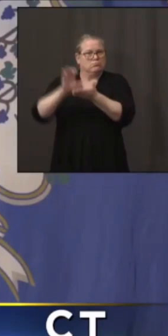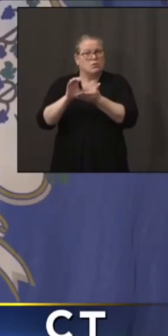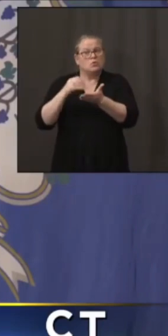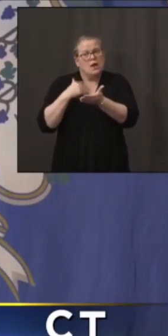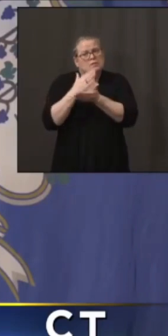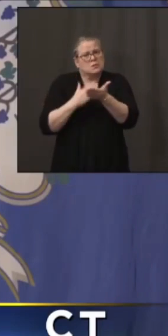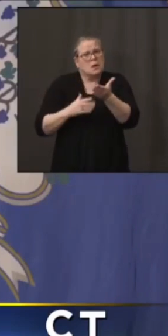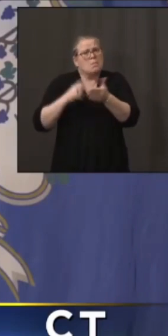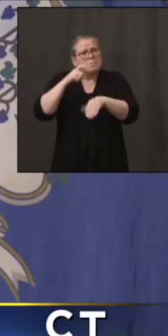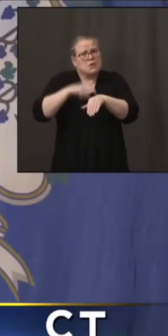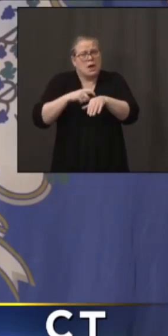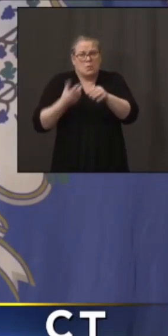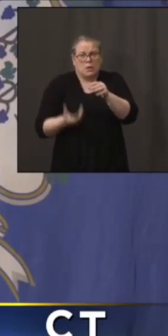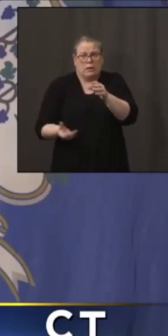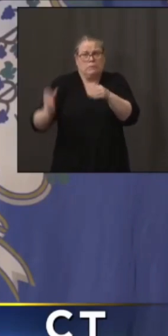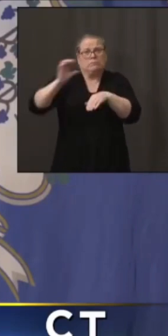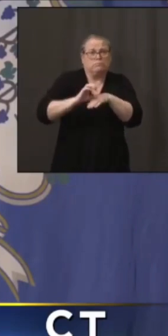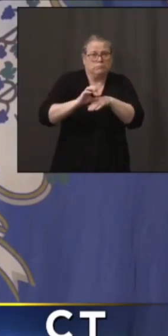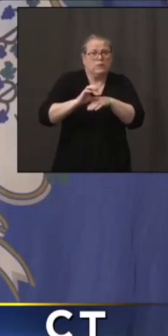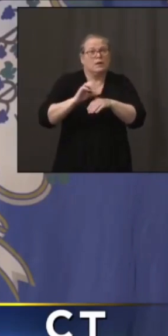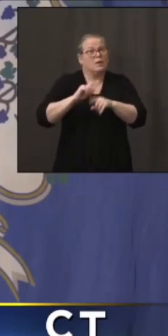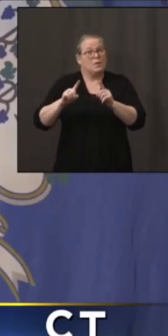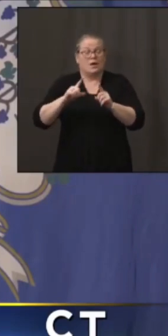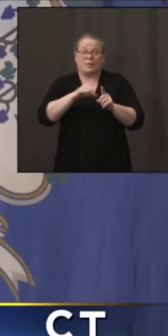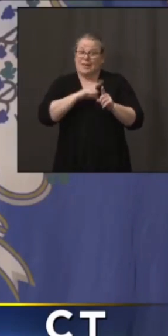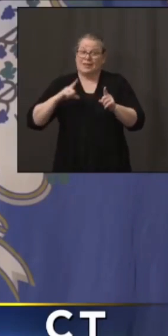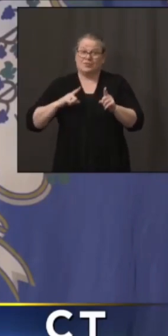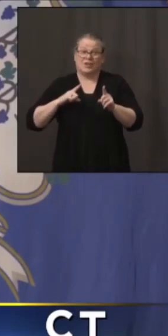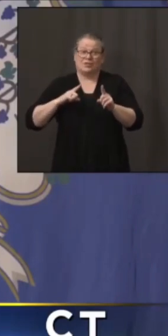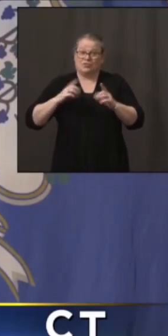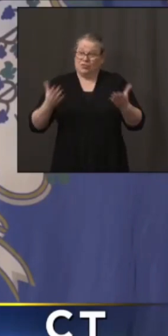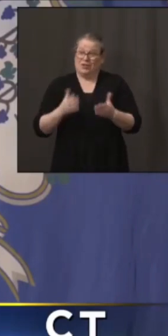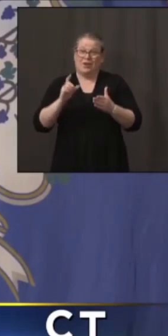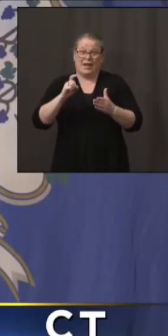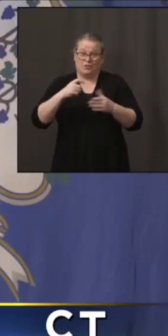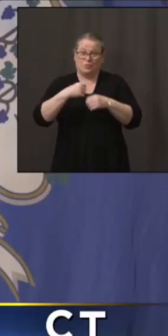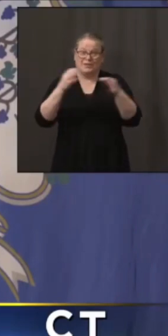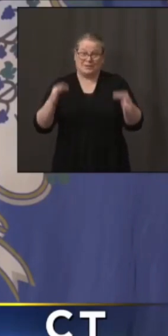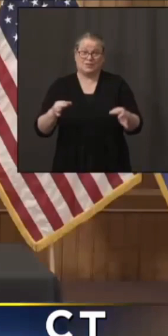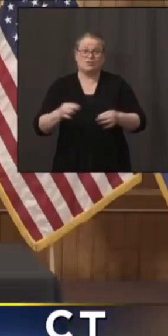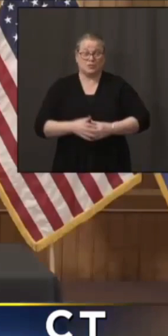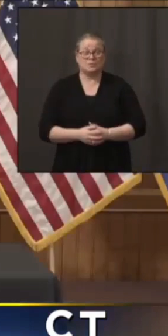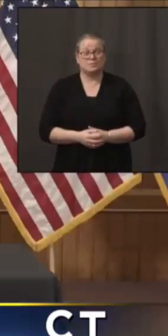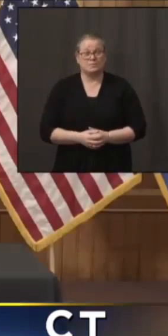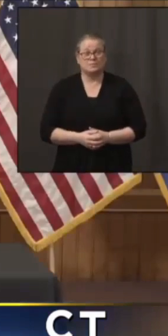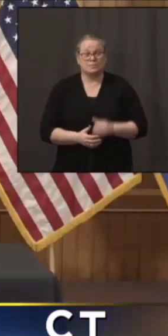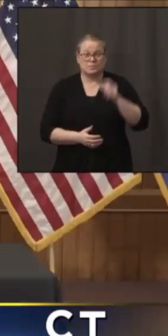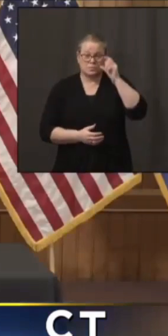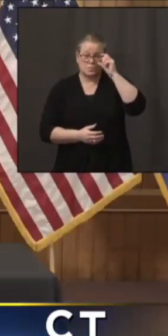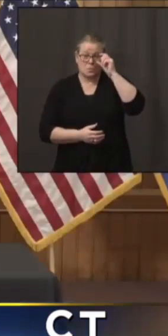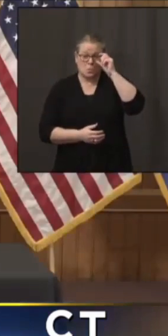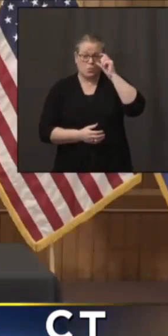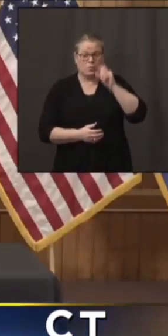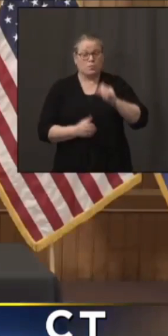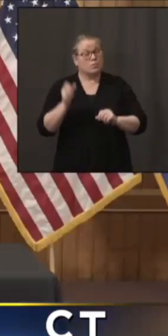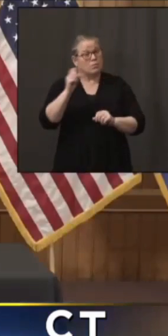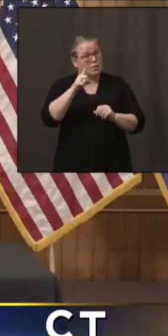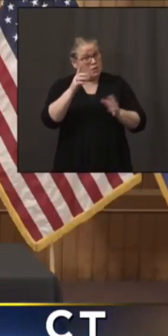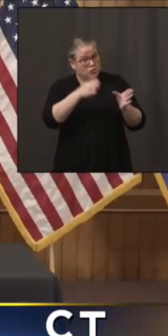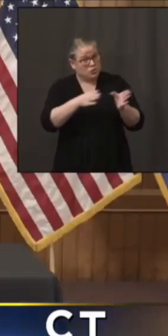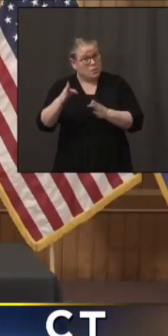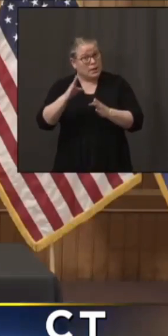but legislature is going to have to make up their mind on this. Just to clarify then, you do intend to give them some